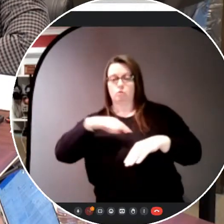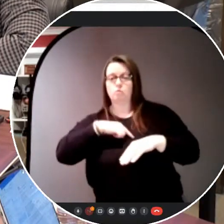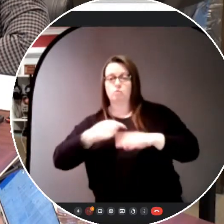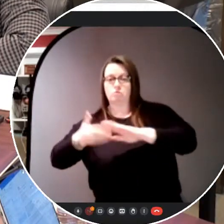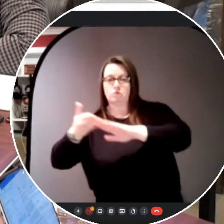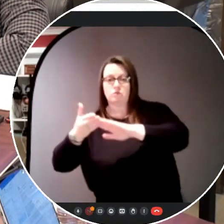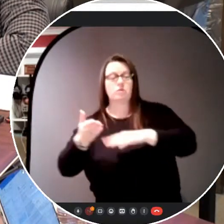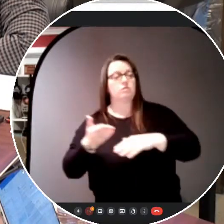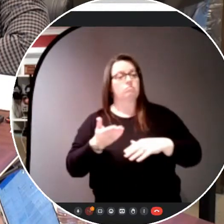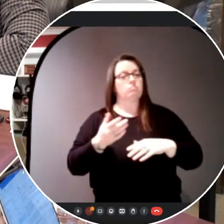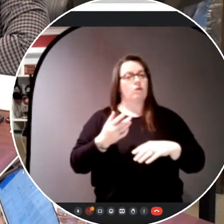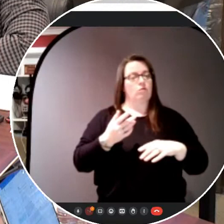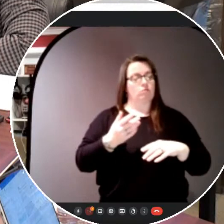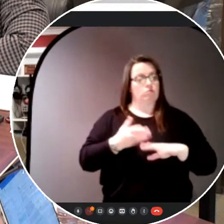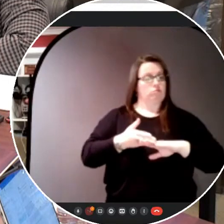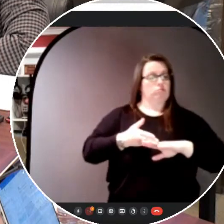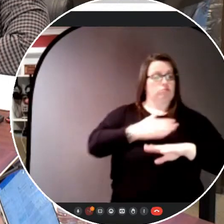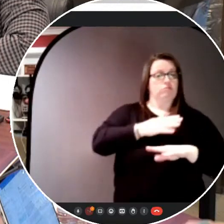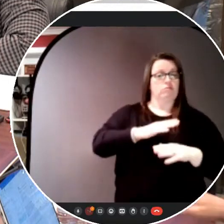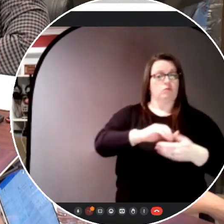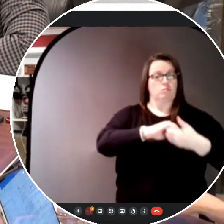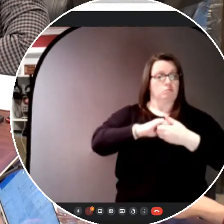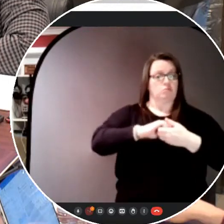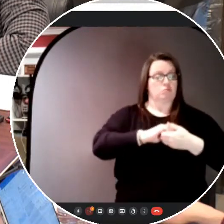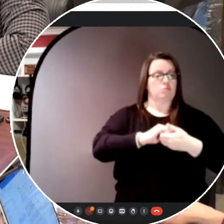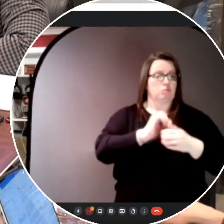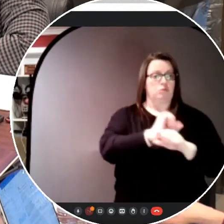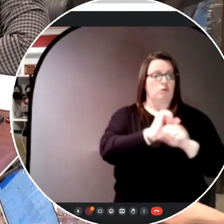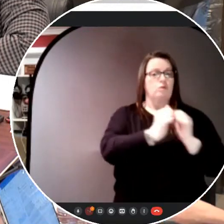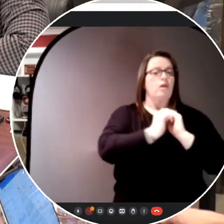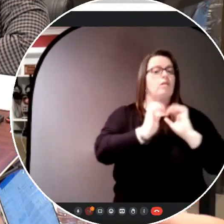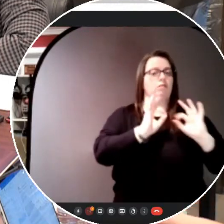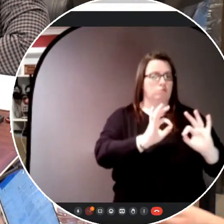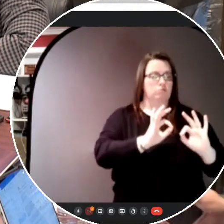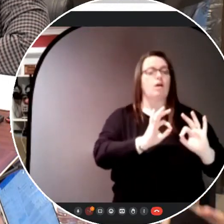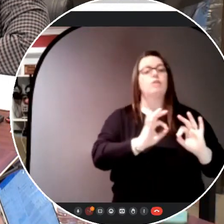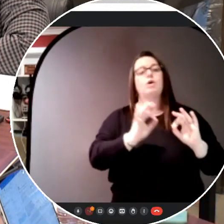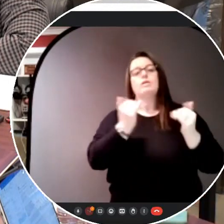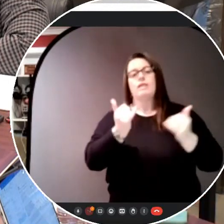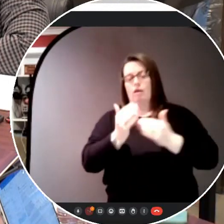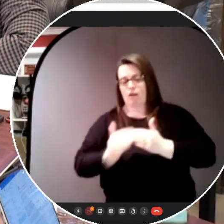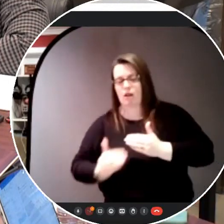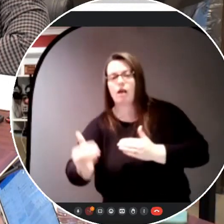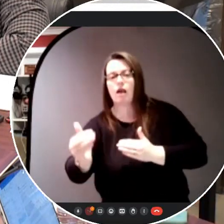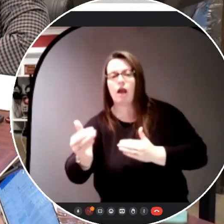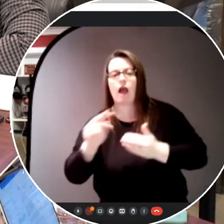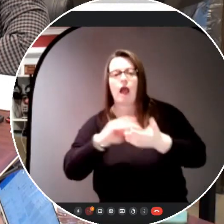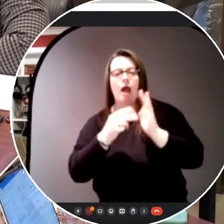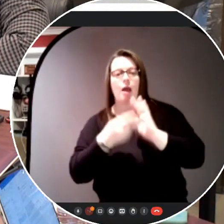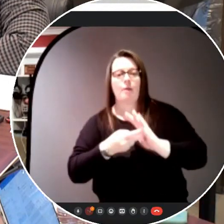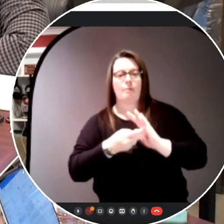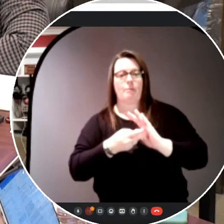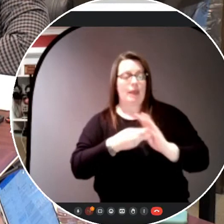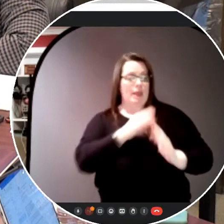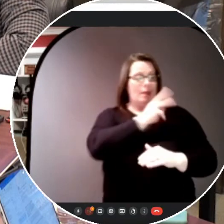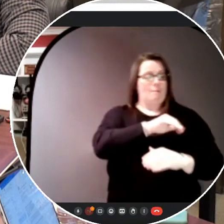those years. So our starting point will be whatever we do going forward has to be at least as good as the May 2000